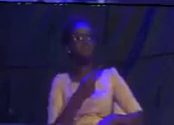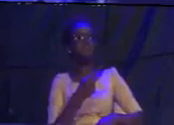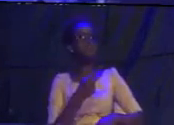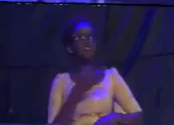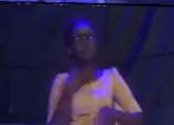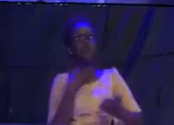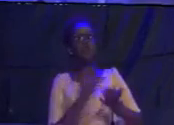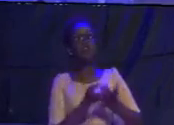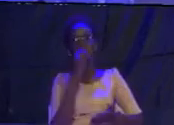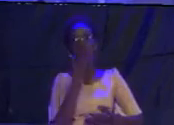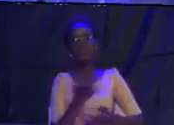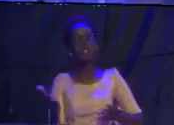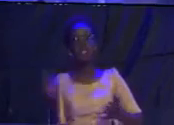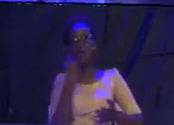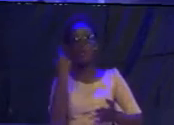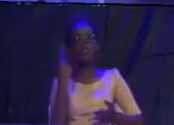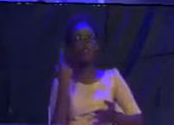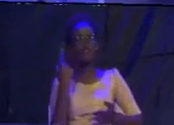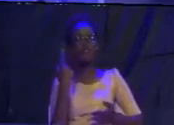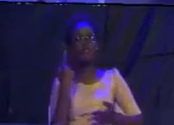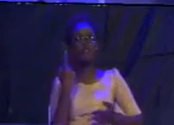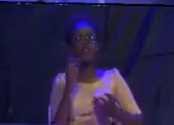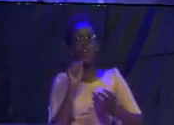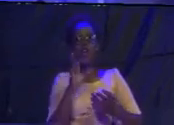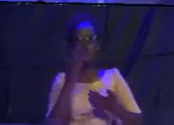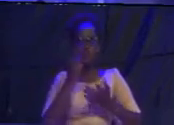Everything you tell an African about, they will tell you, feed me first.